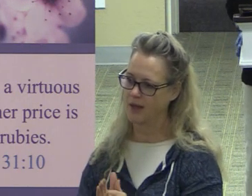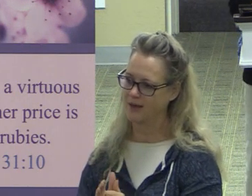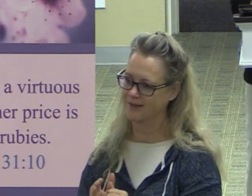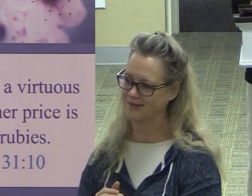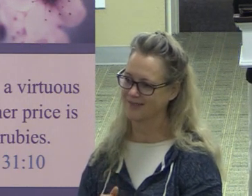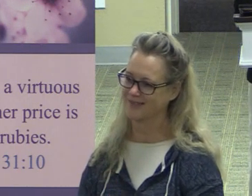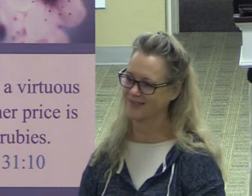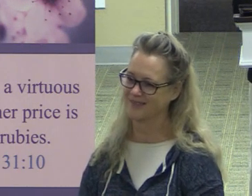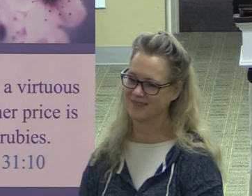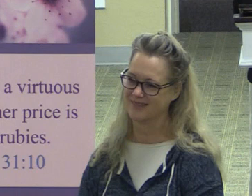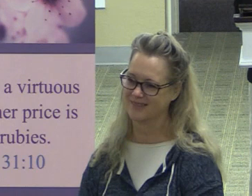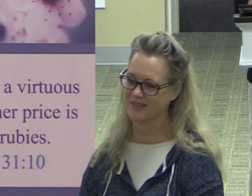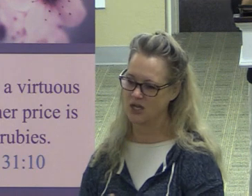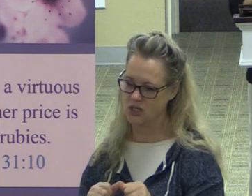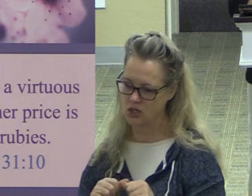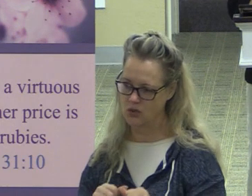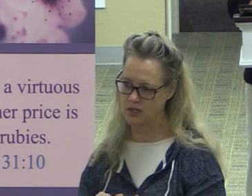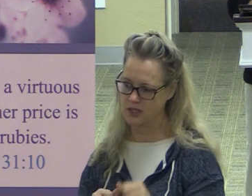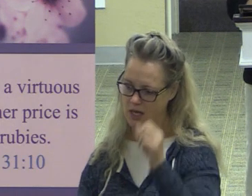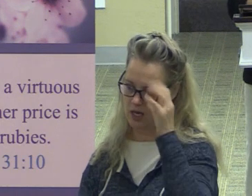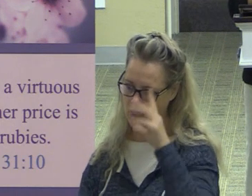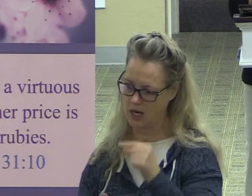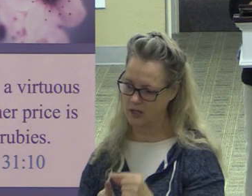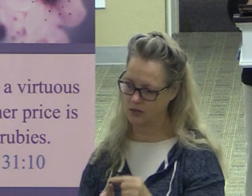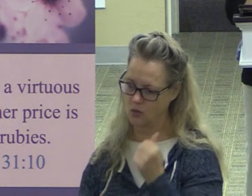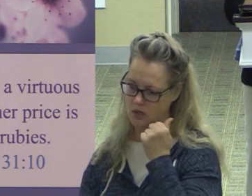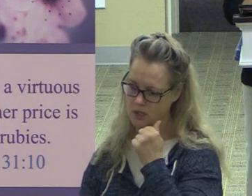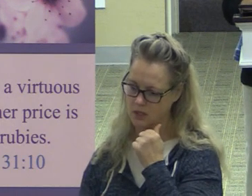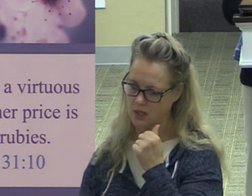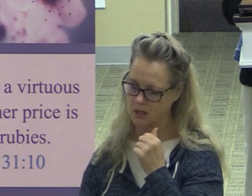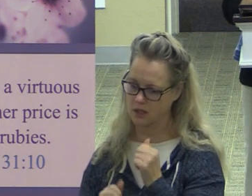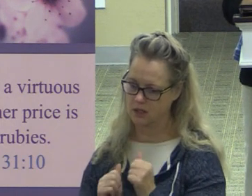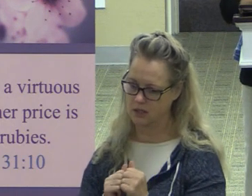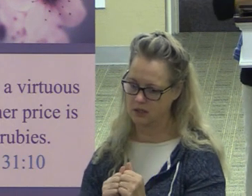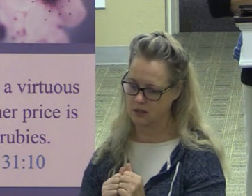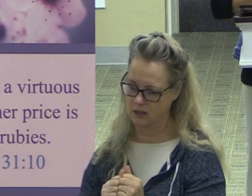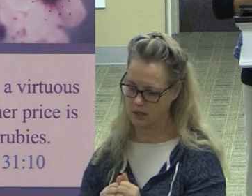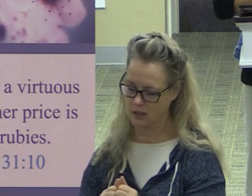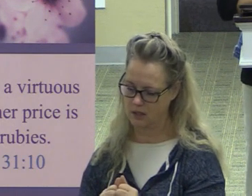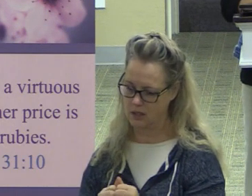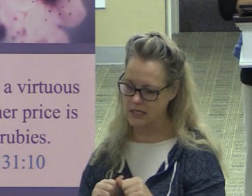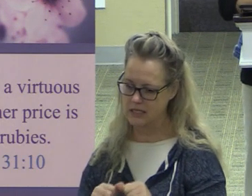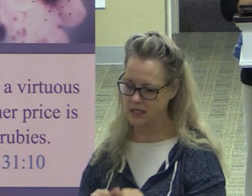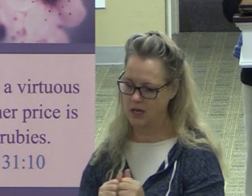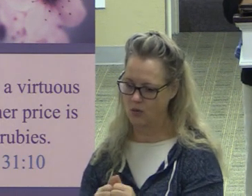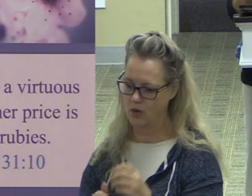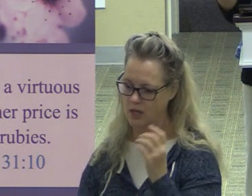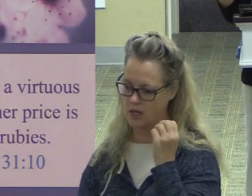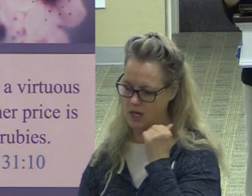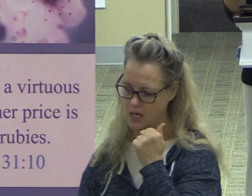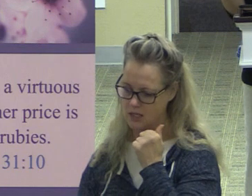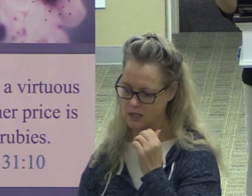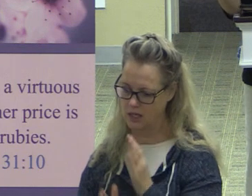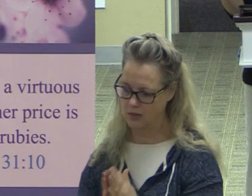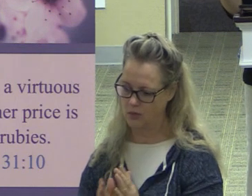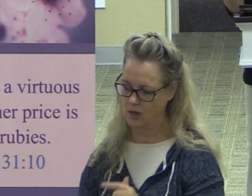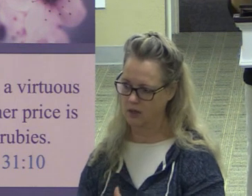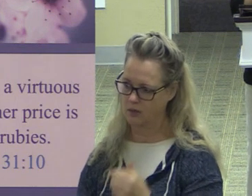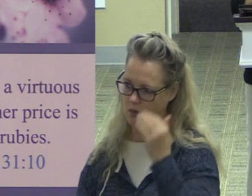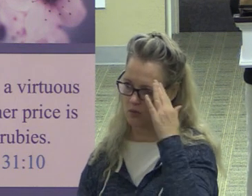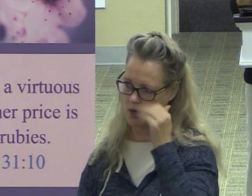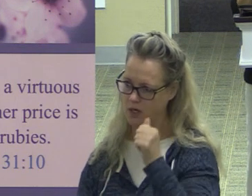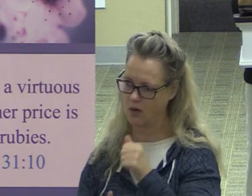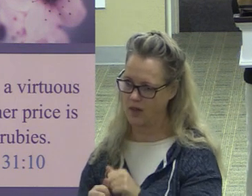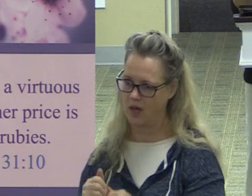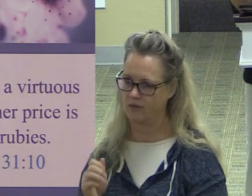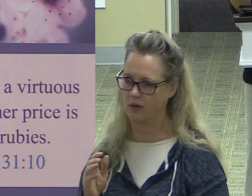So stay in God's Word daily. Stay with a daily prayer time. We know that everything comes up,